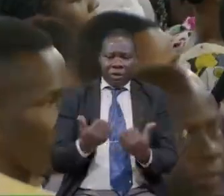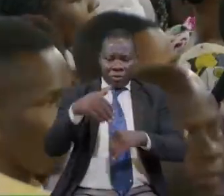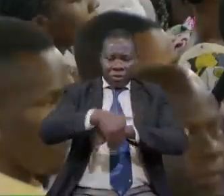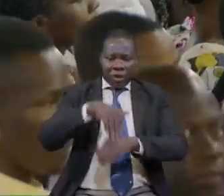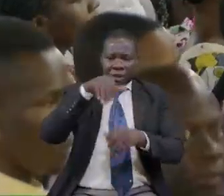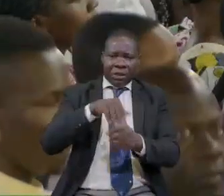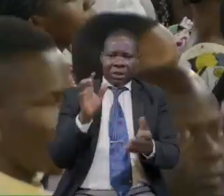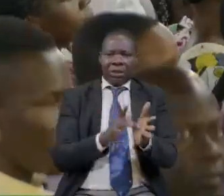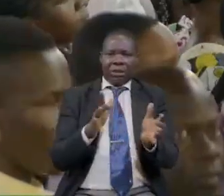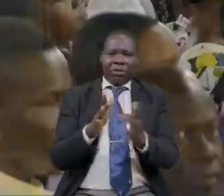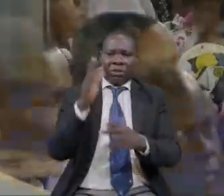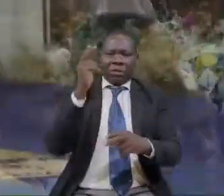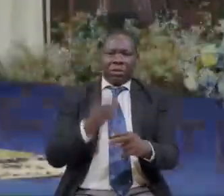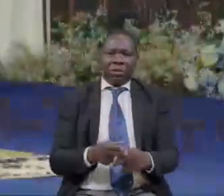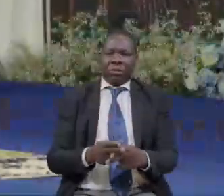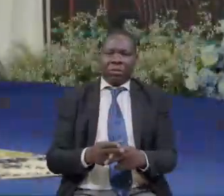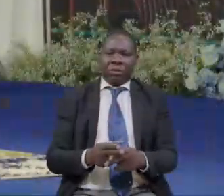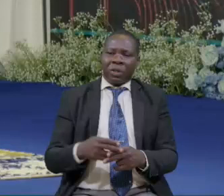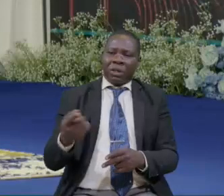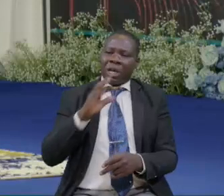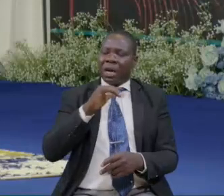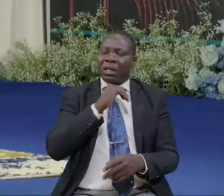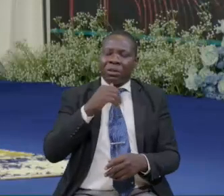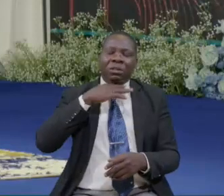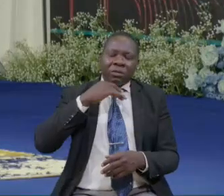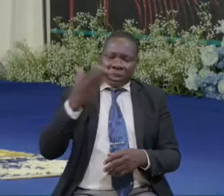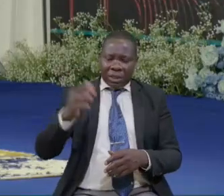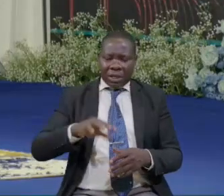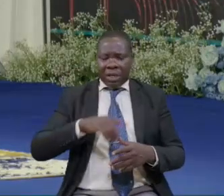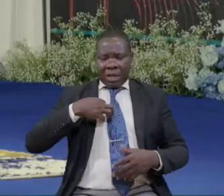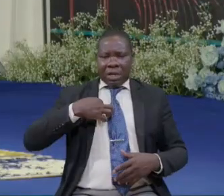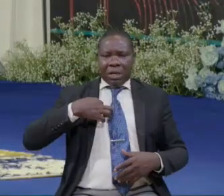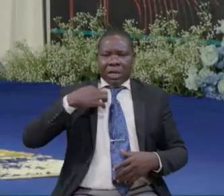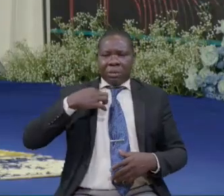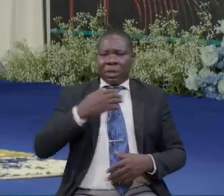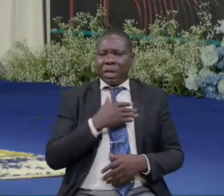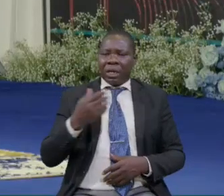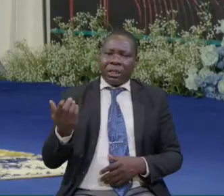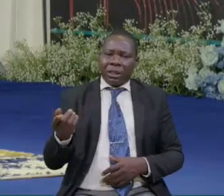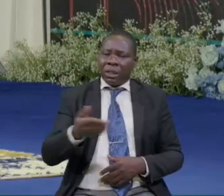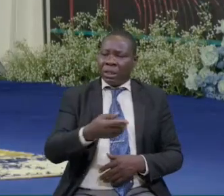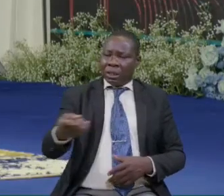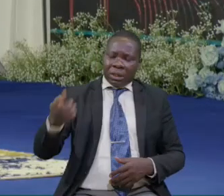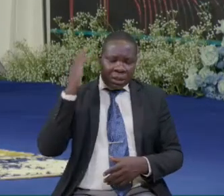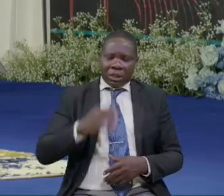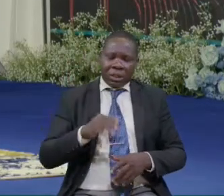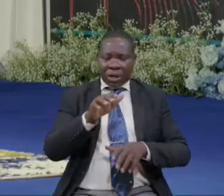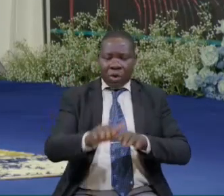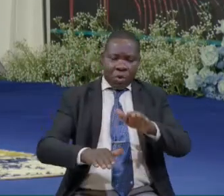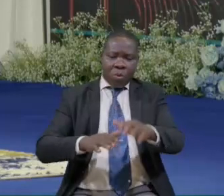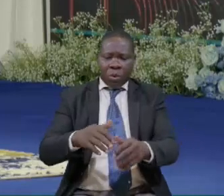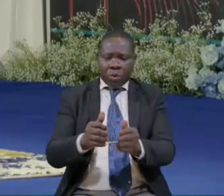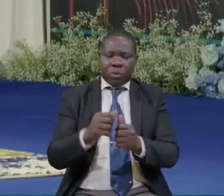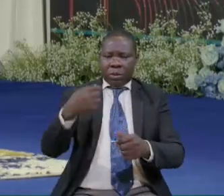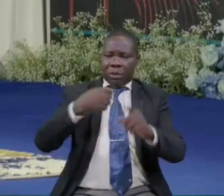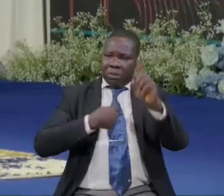because they have not defiled their garments, and they shall walk with me. That's Christ talking.